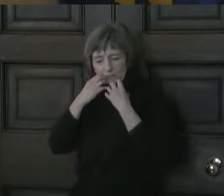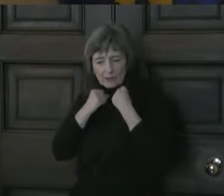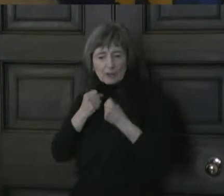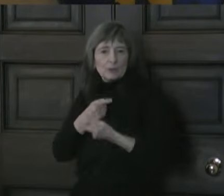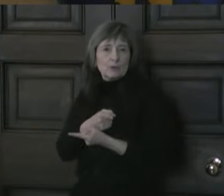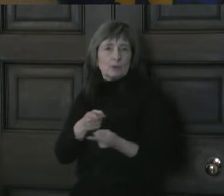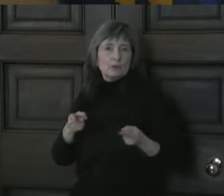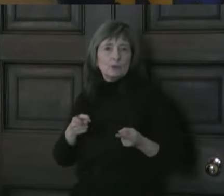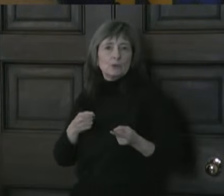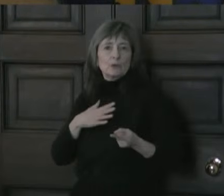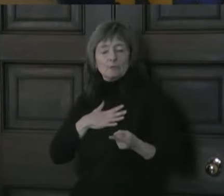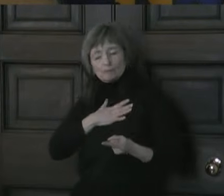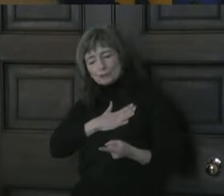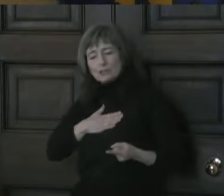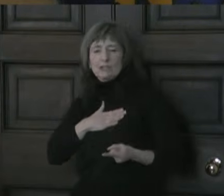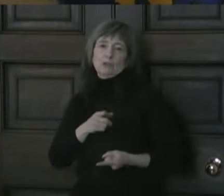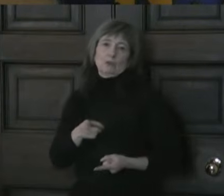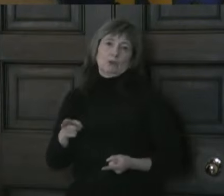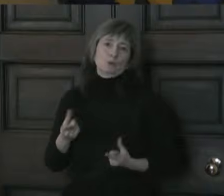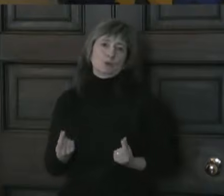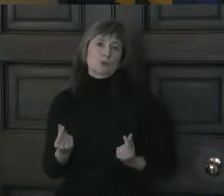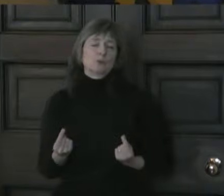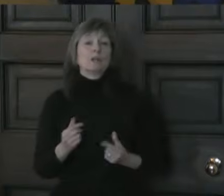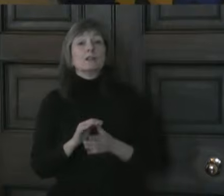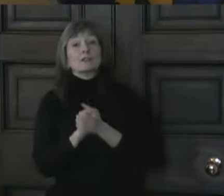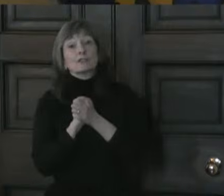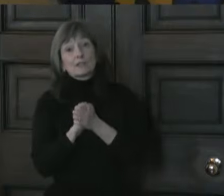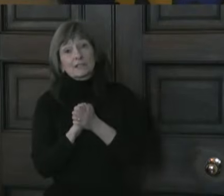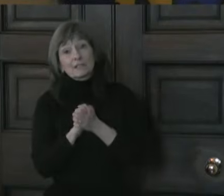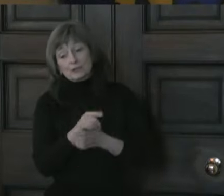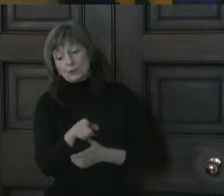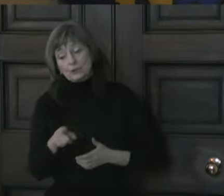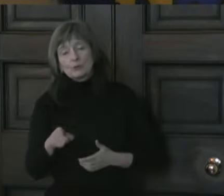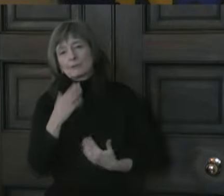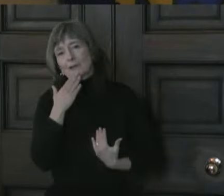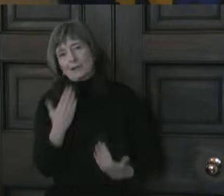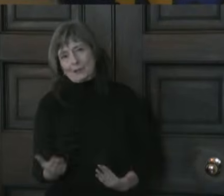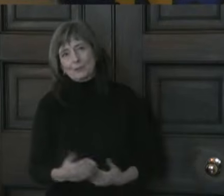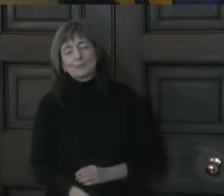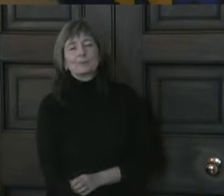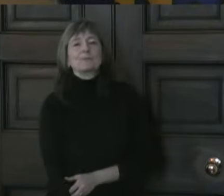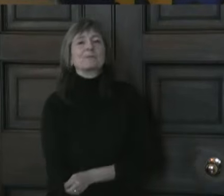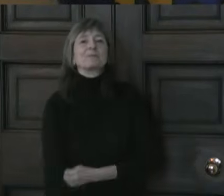and that you are so appreciated. Congratulations, and thank you so much.